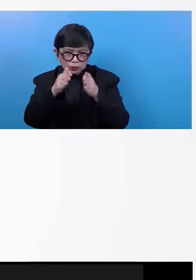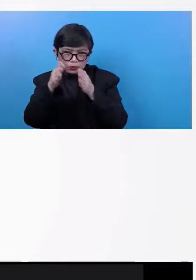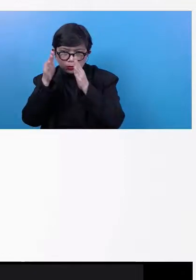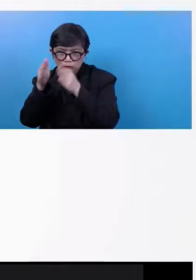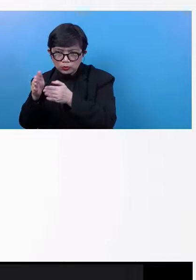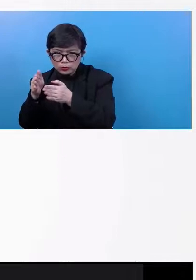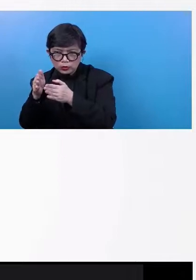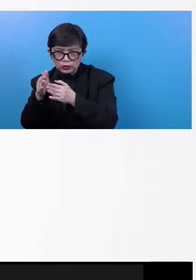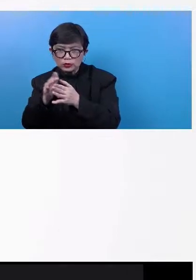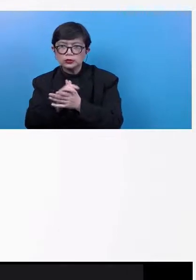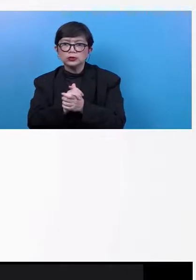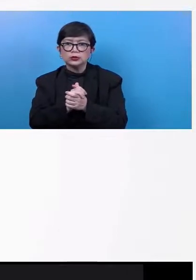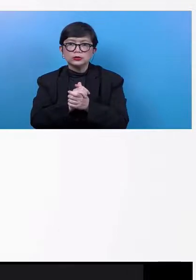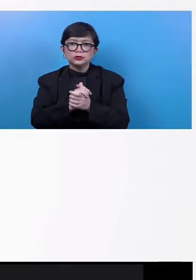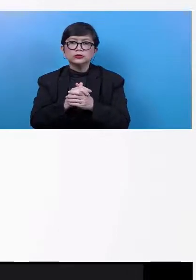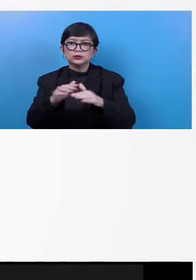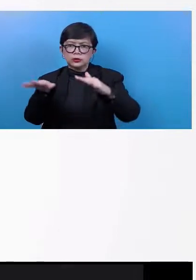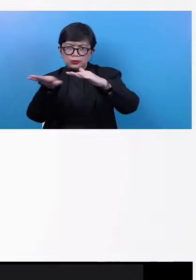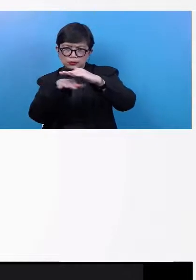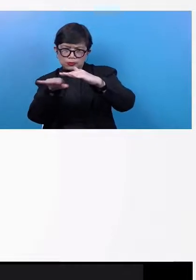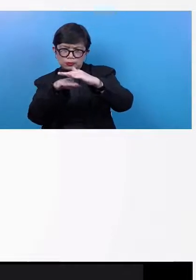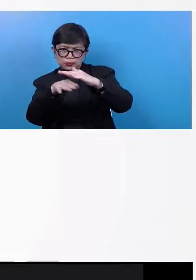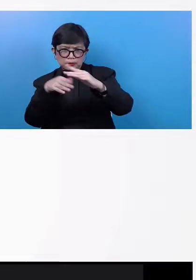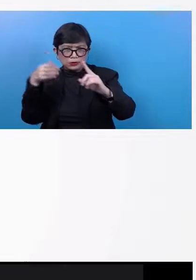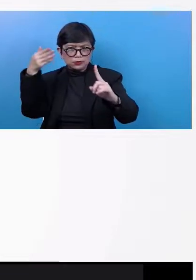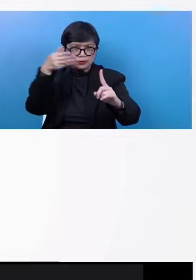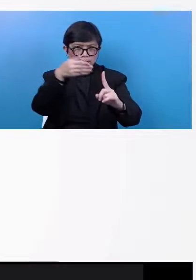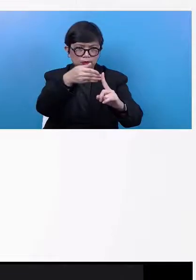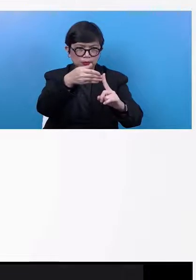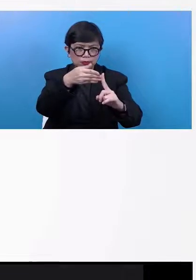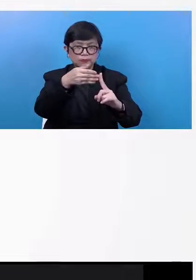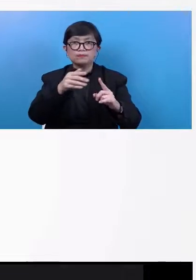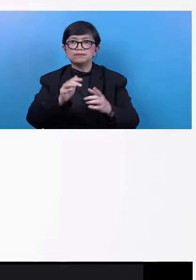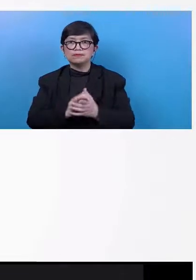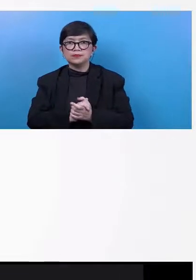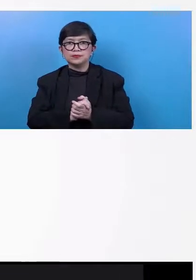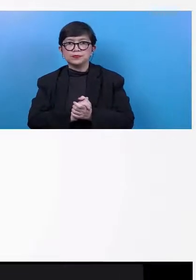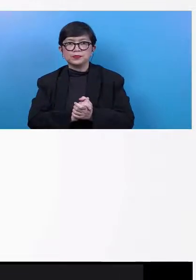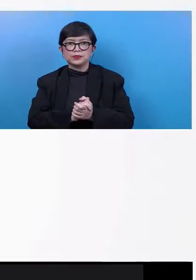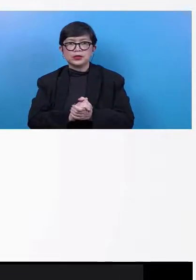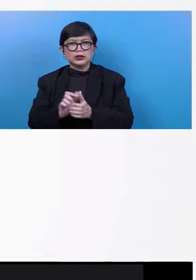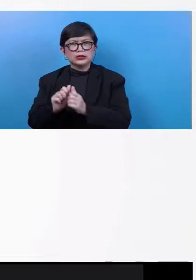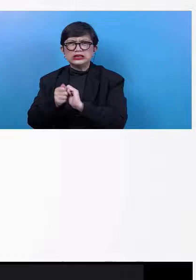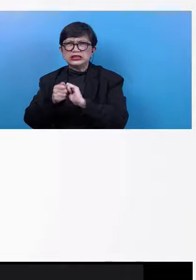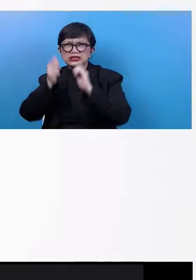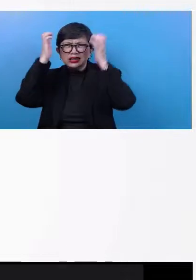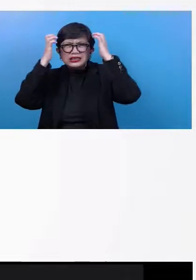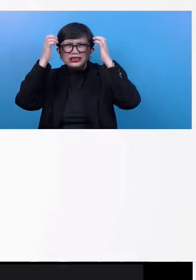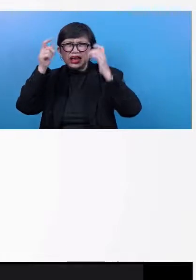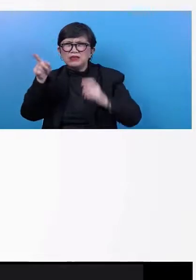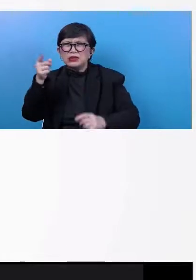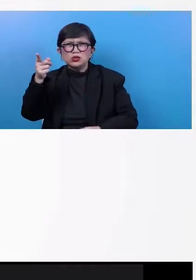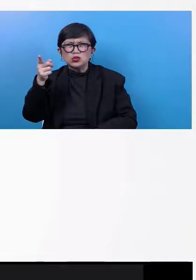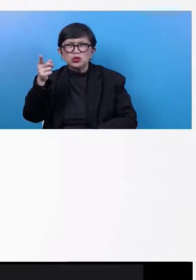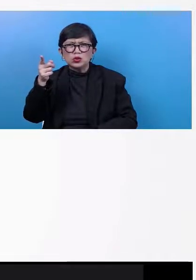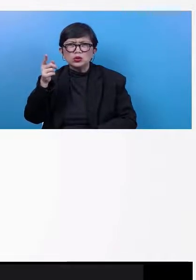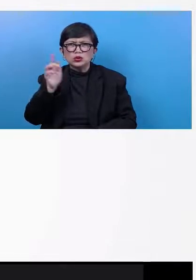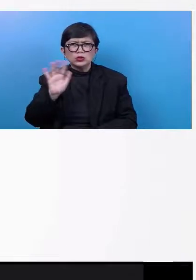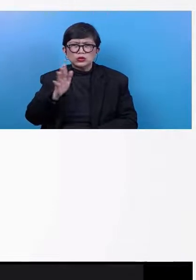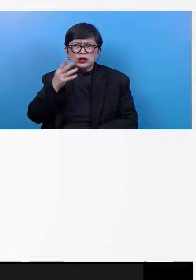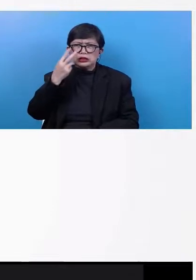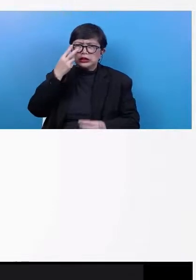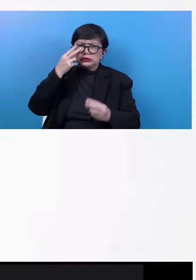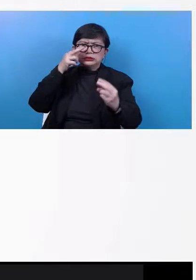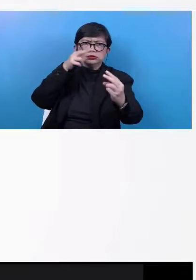mean from a variety of contexts. But stress testing remains elusive. So at its heart, what a stress test